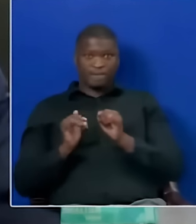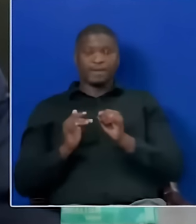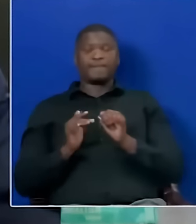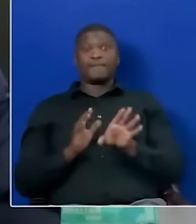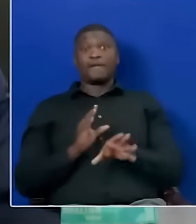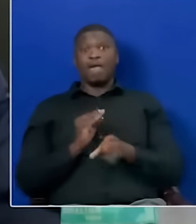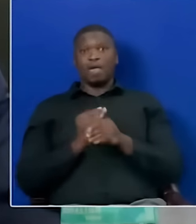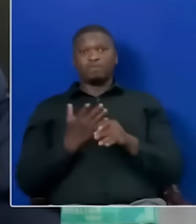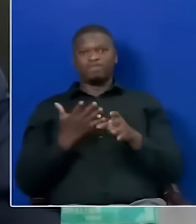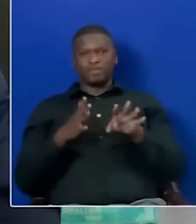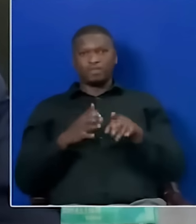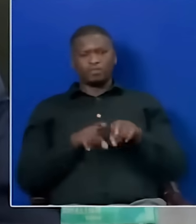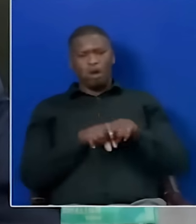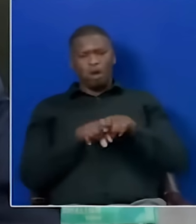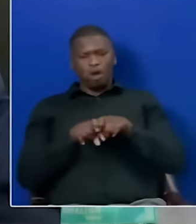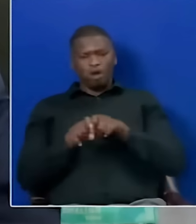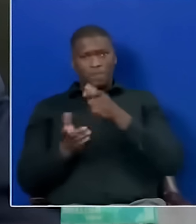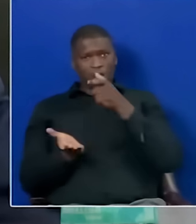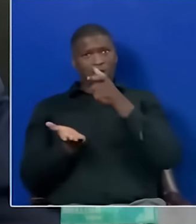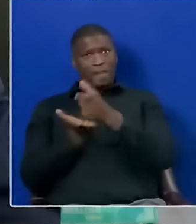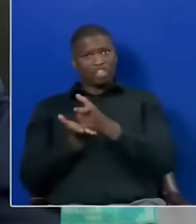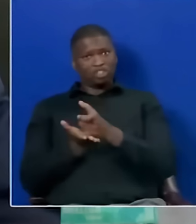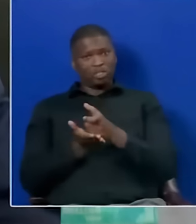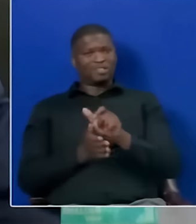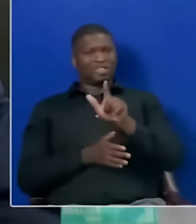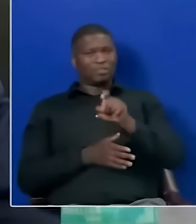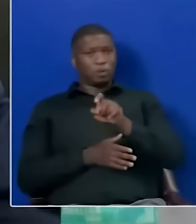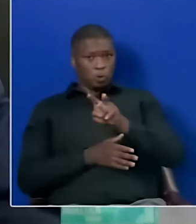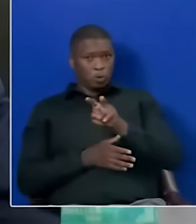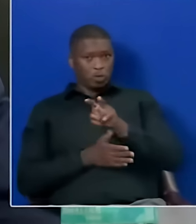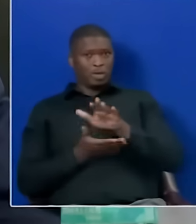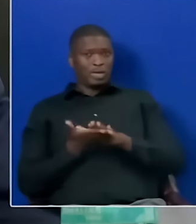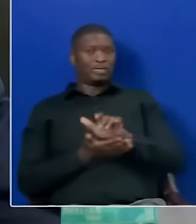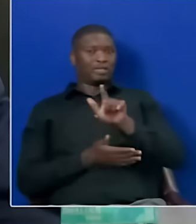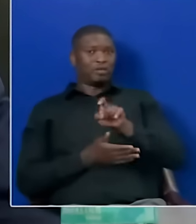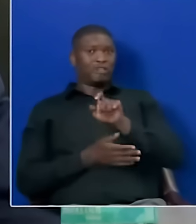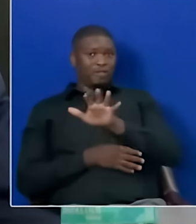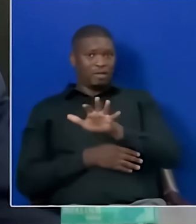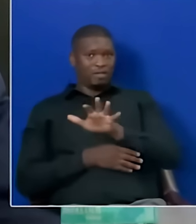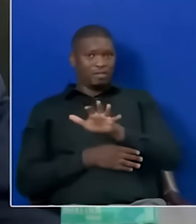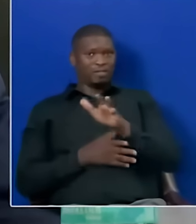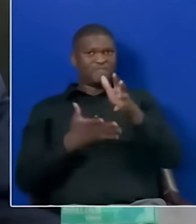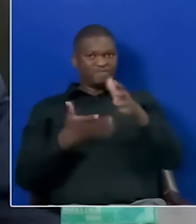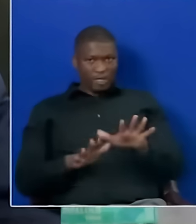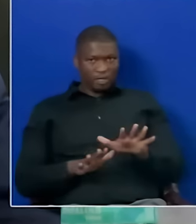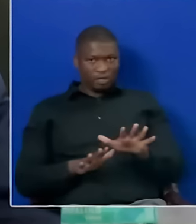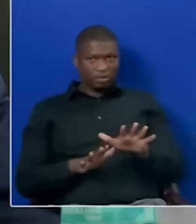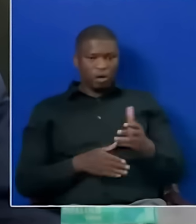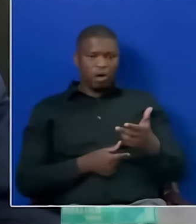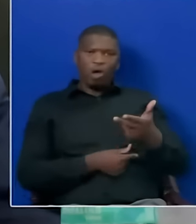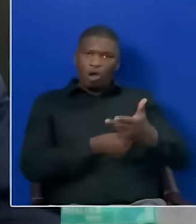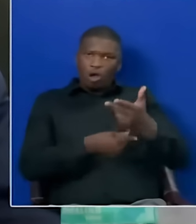in 7.2 and 7.5, and compared the individual and class